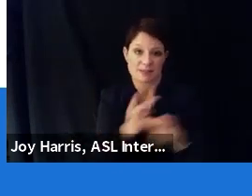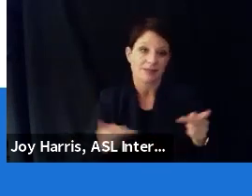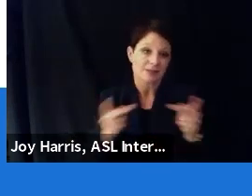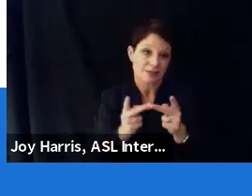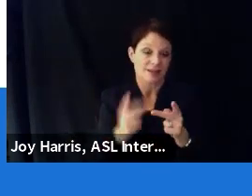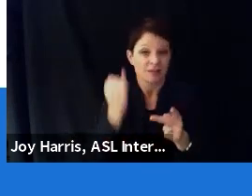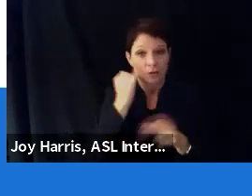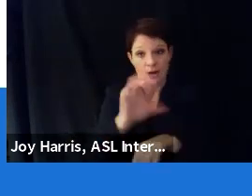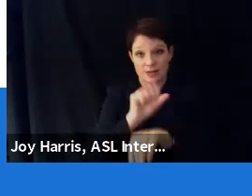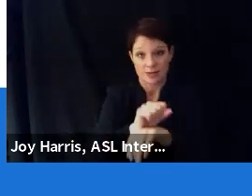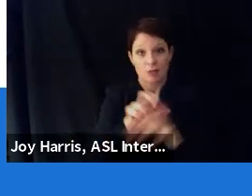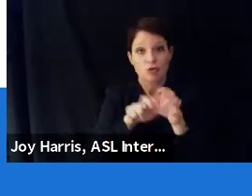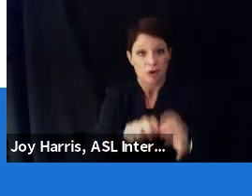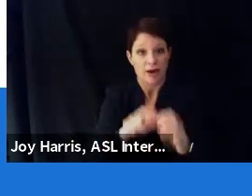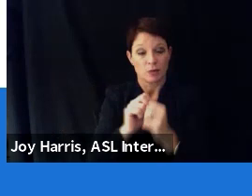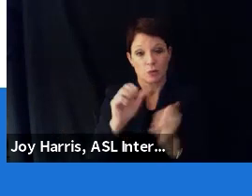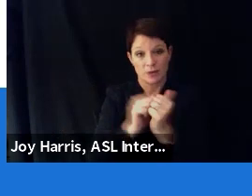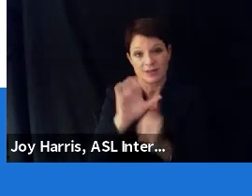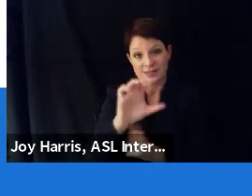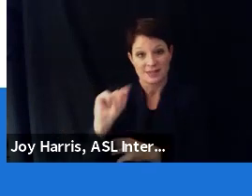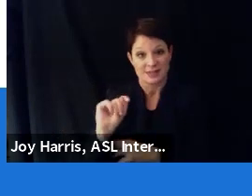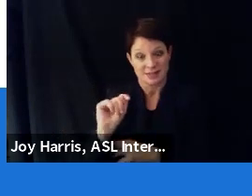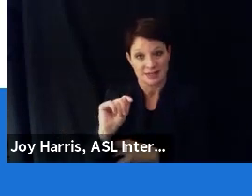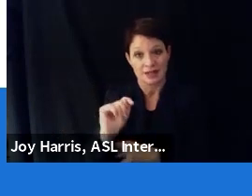you want to schedule a ride with SEPTA CCT, you